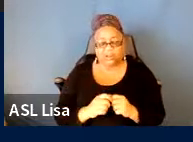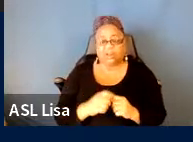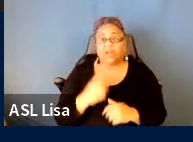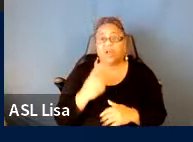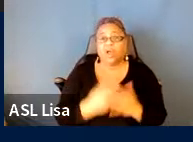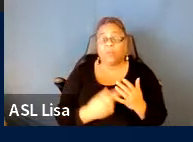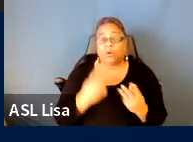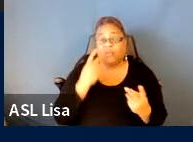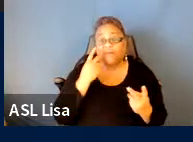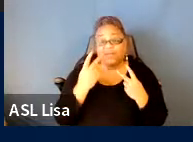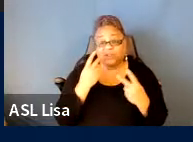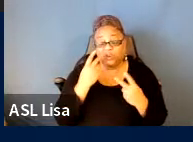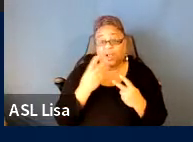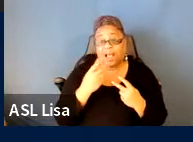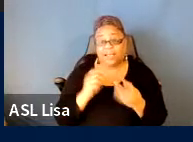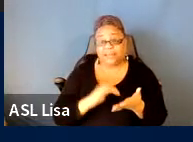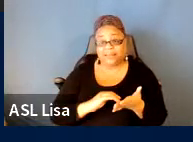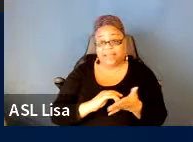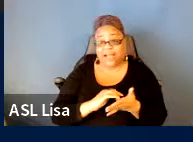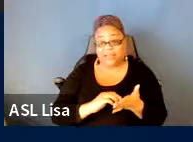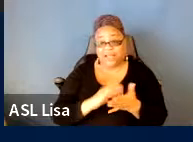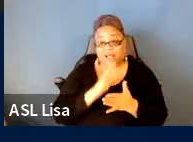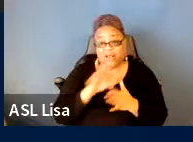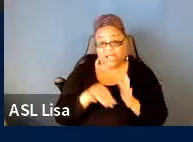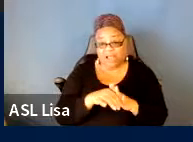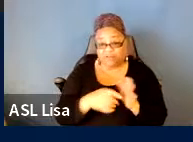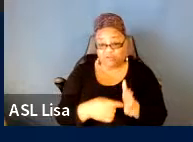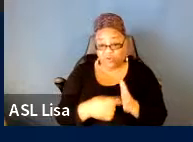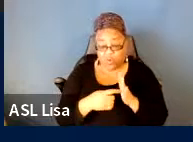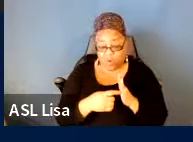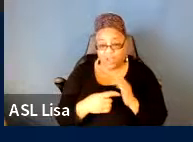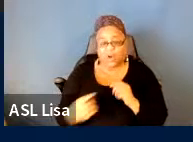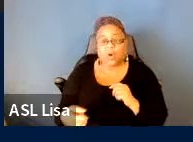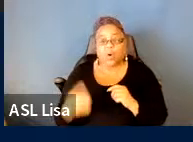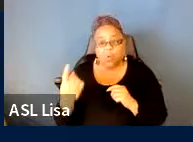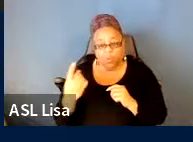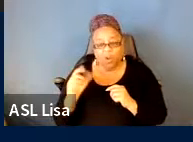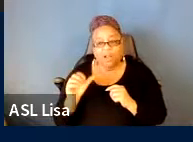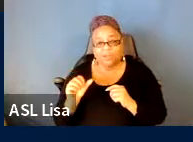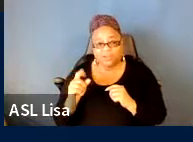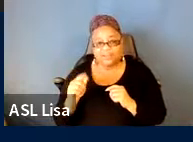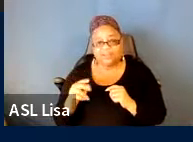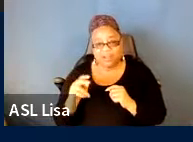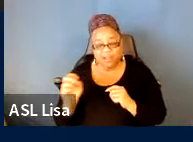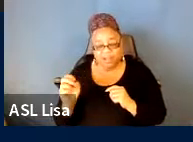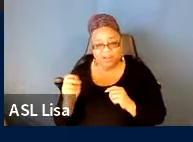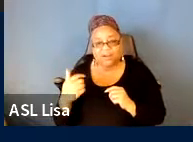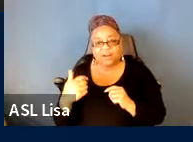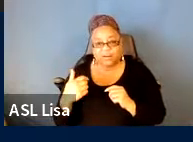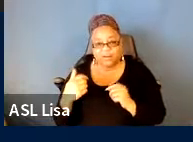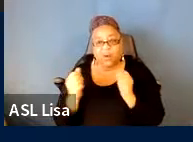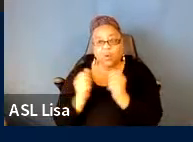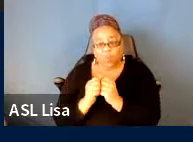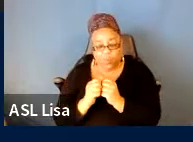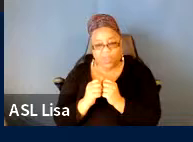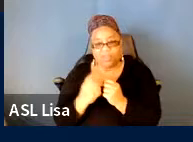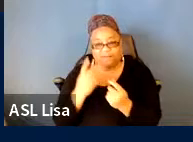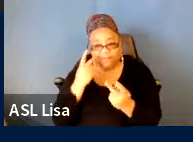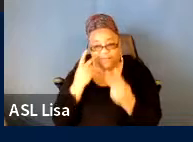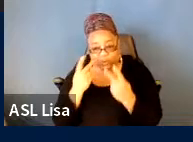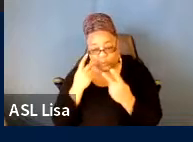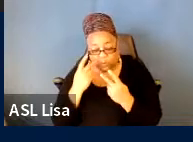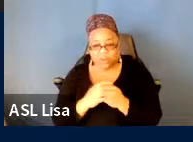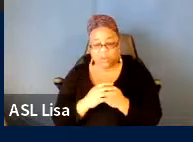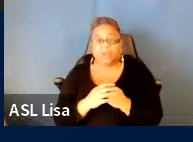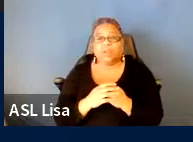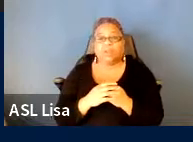tactile characters are required, either one sign with both visual and tactile characters, or two separate signs, one with visual and one with